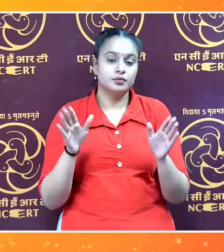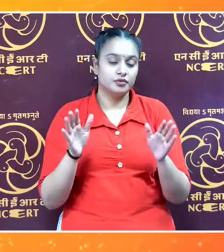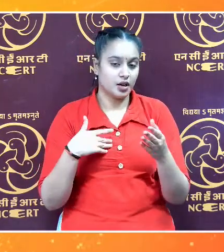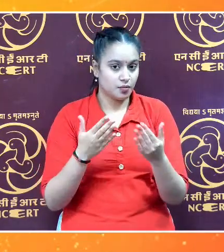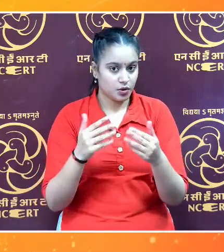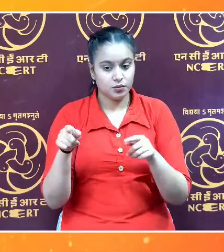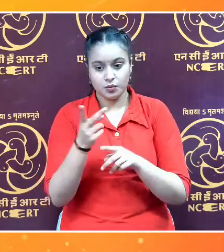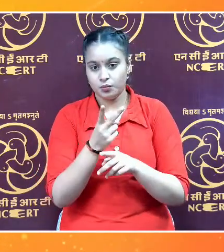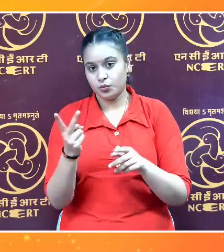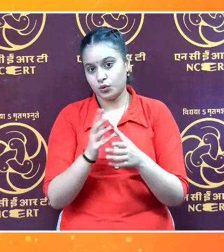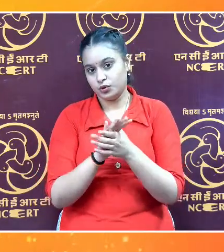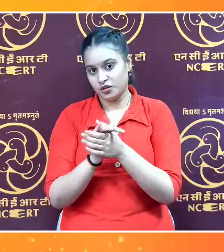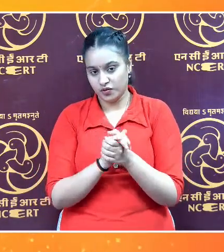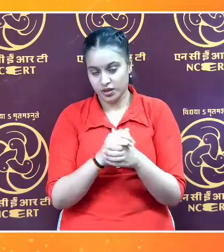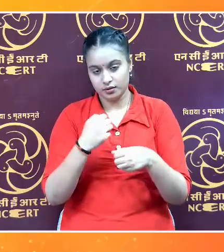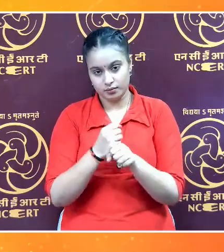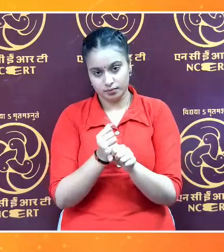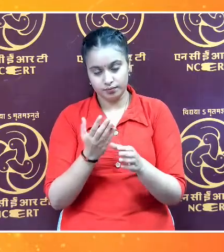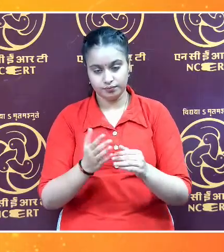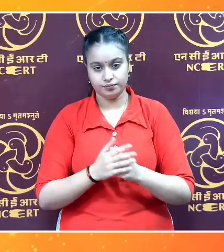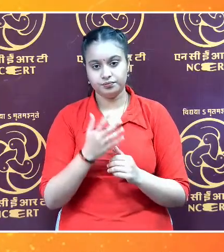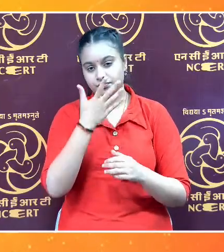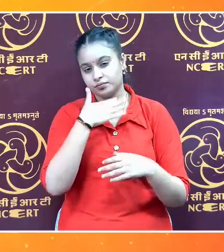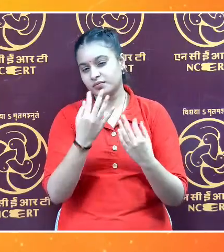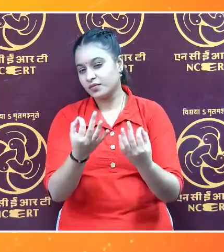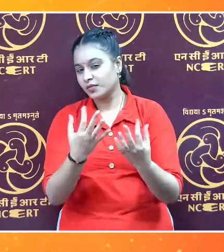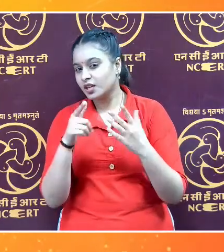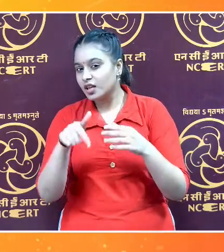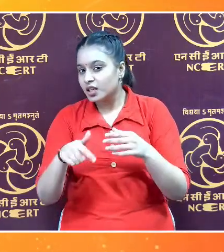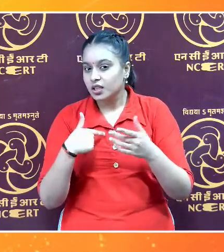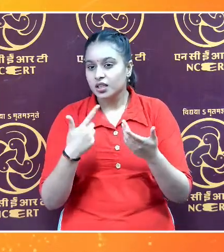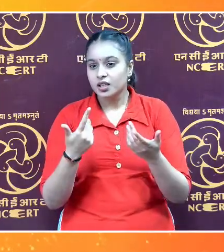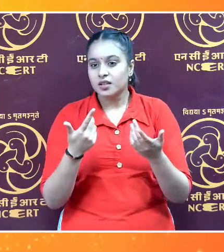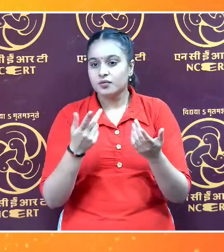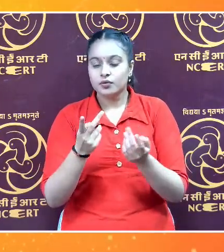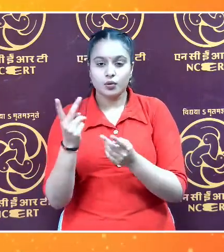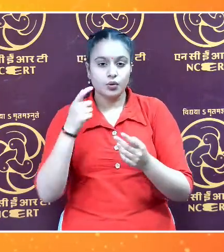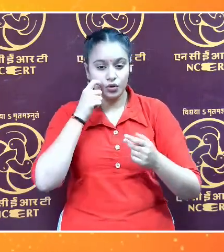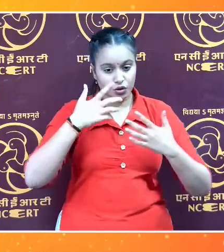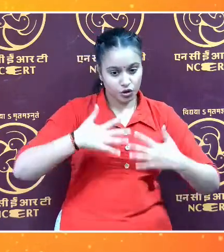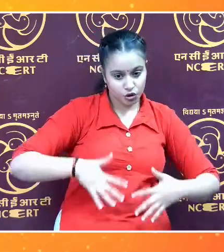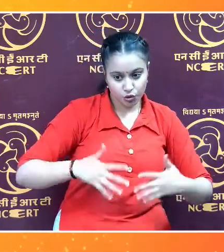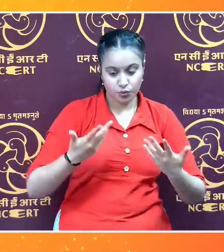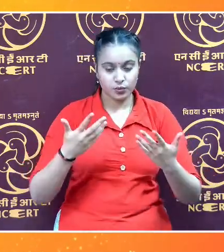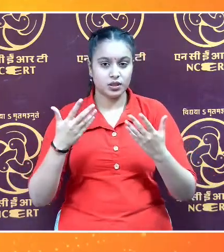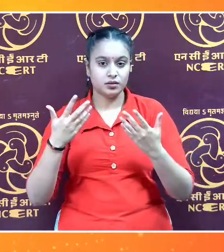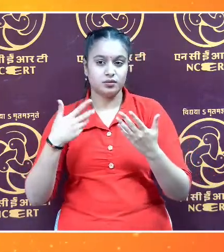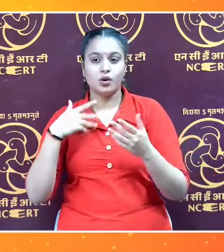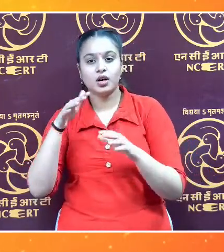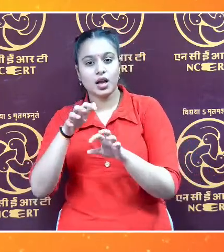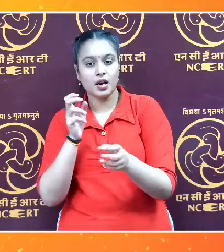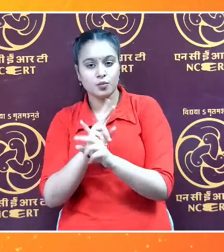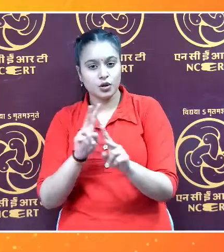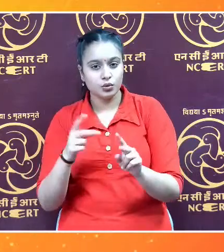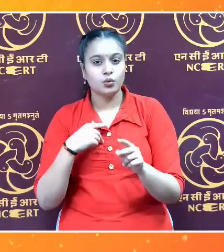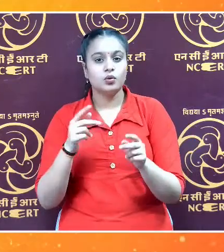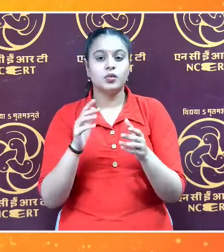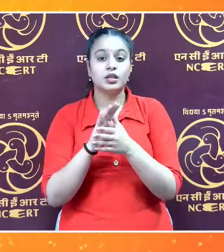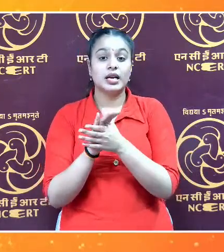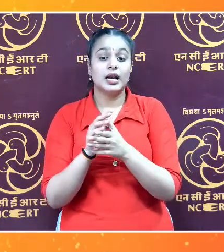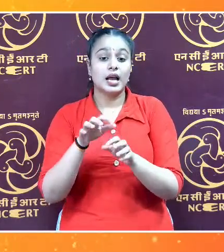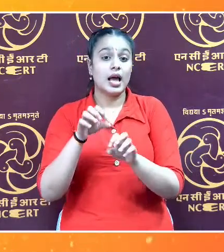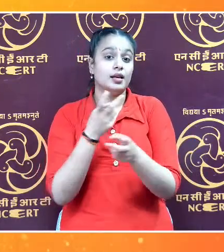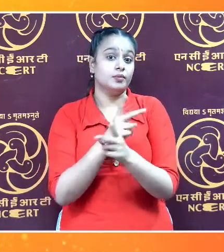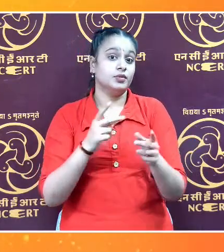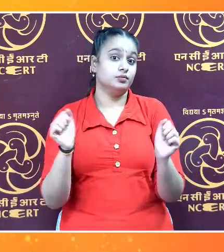became friends. This is how they became friends. Lovely. So it's not about just human being and an animal like Badal and Moti. In fact, 2 animals can also become Yes, friends.